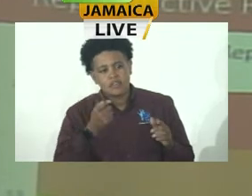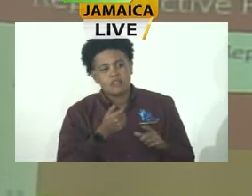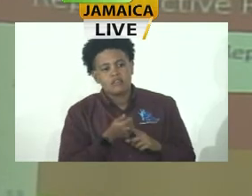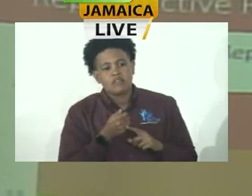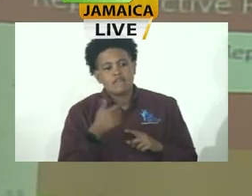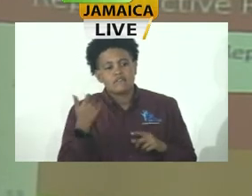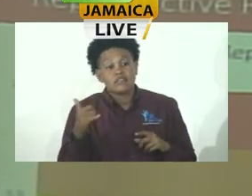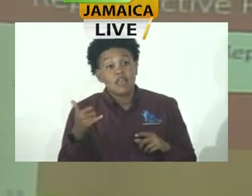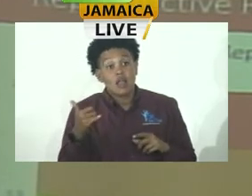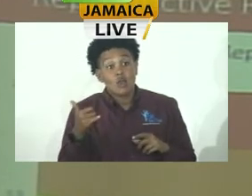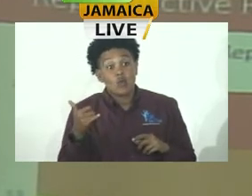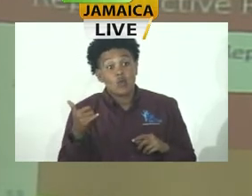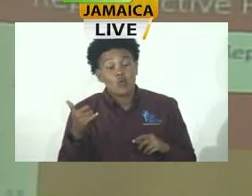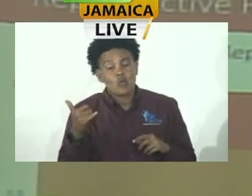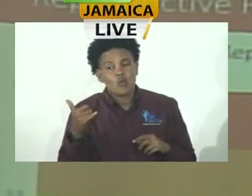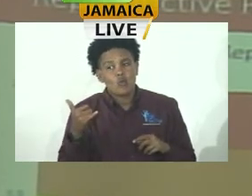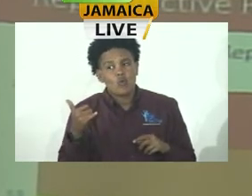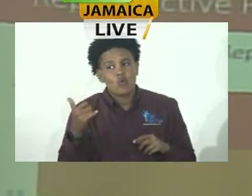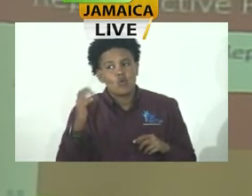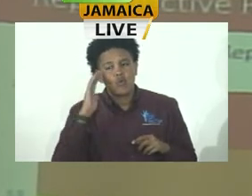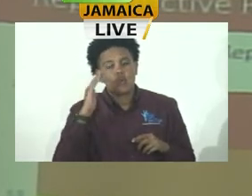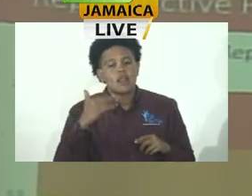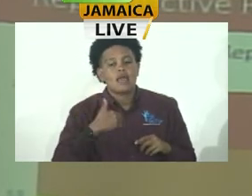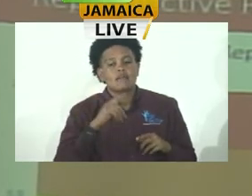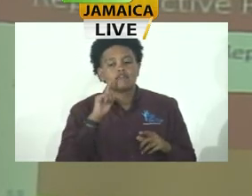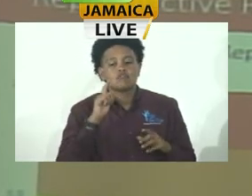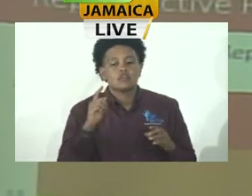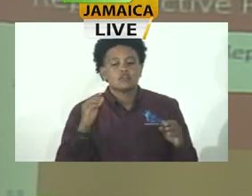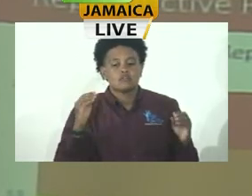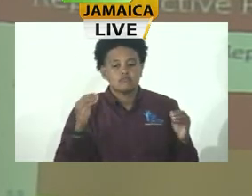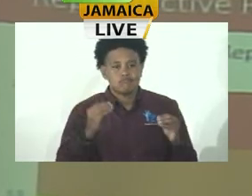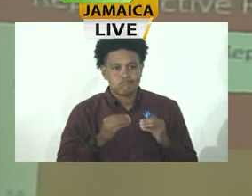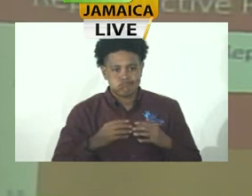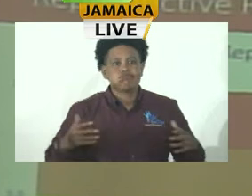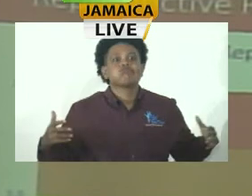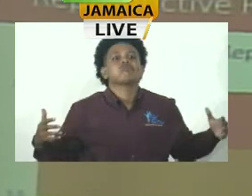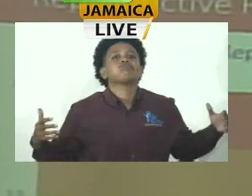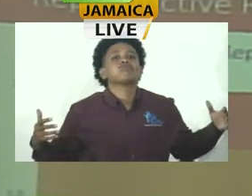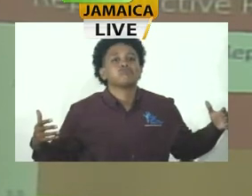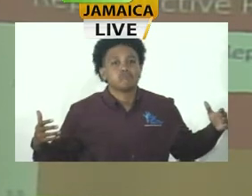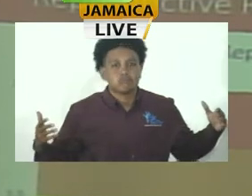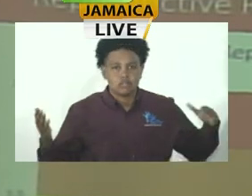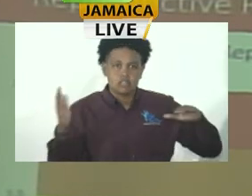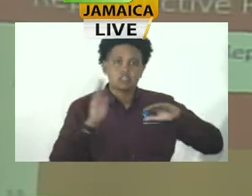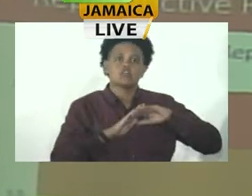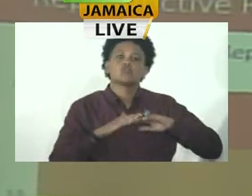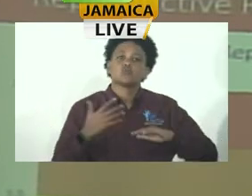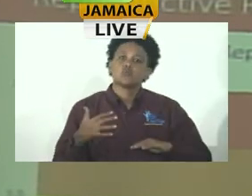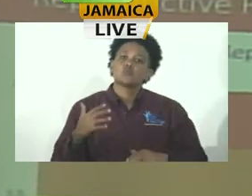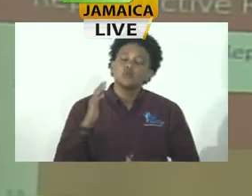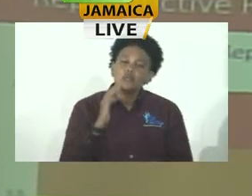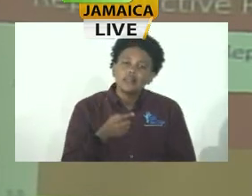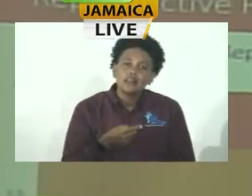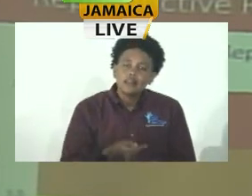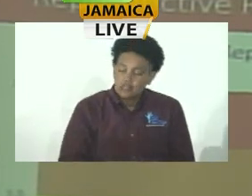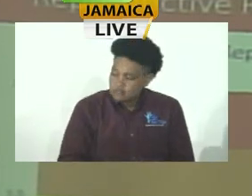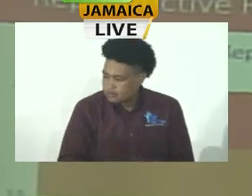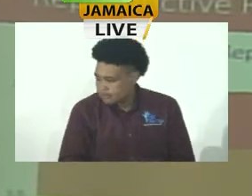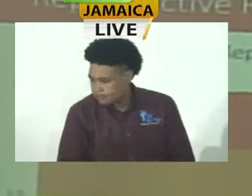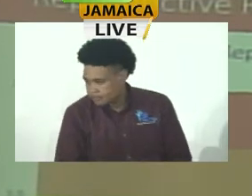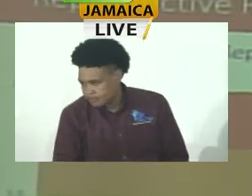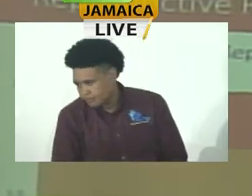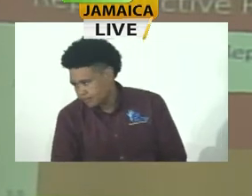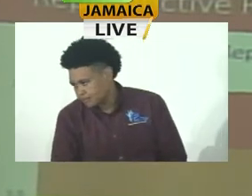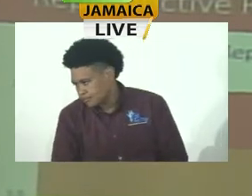yellow you're going to have an exponential increase which which means that the